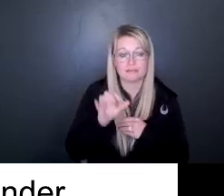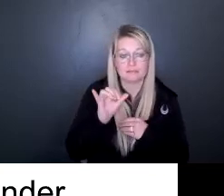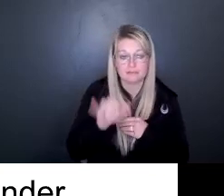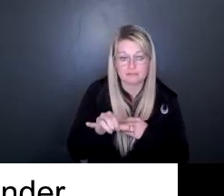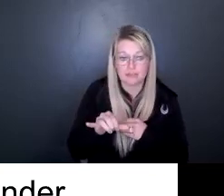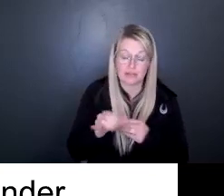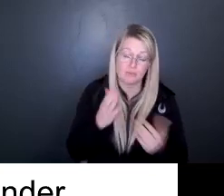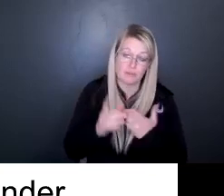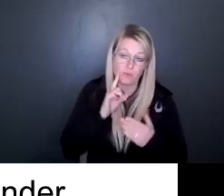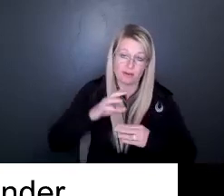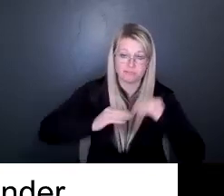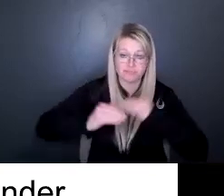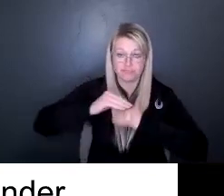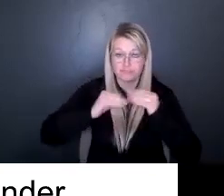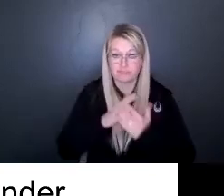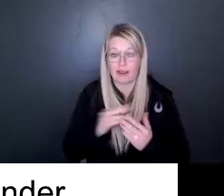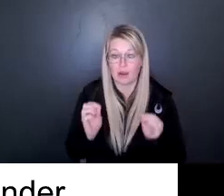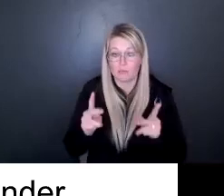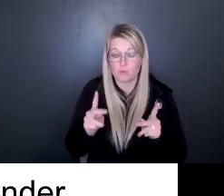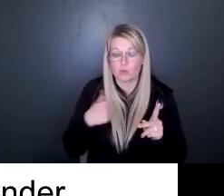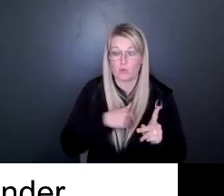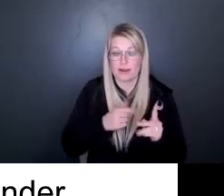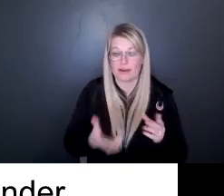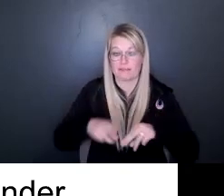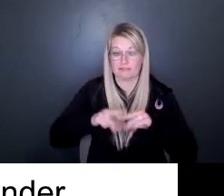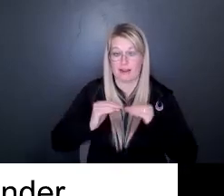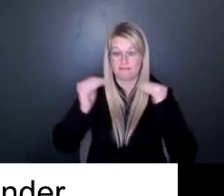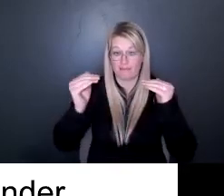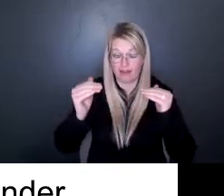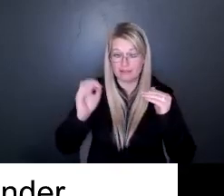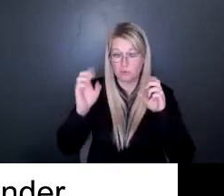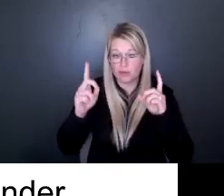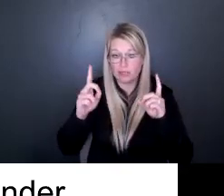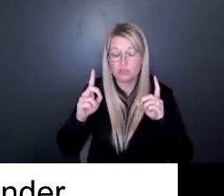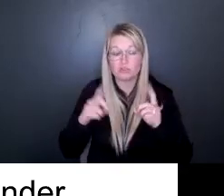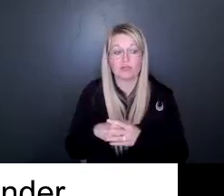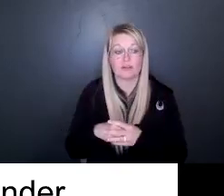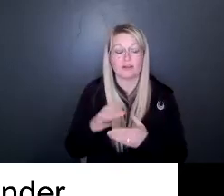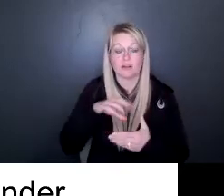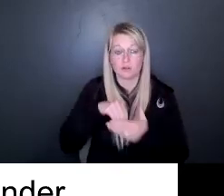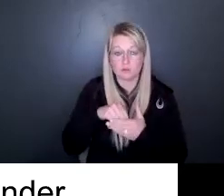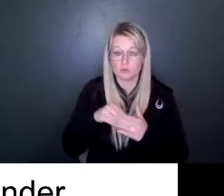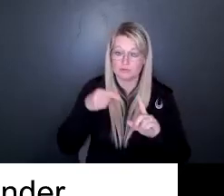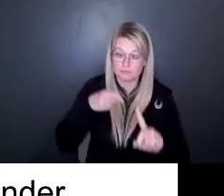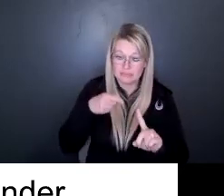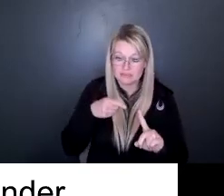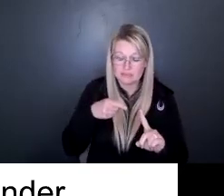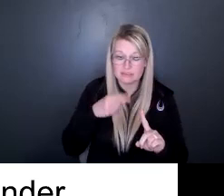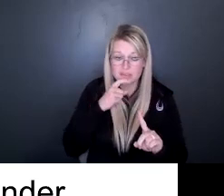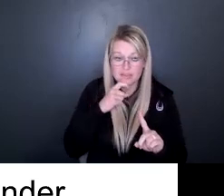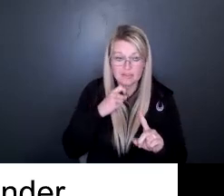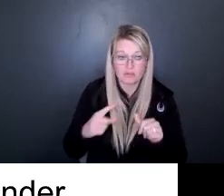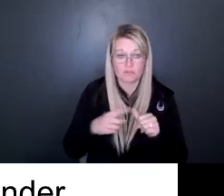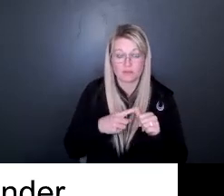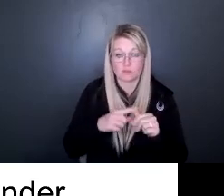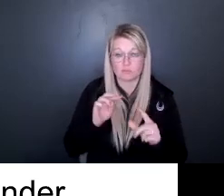built upon and opportunities to advance the inclusive education agenda, including specifically with respect to gender